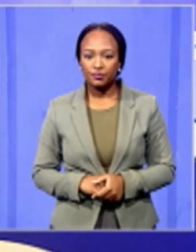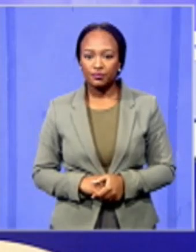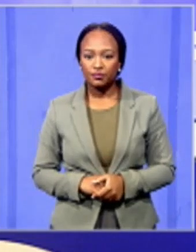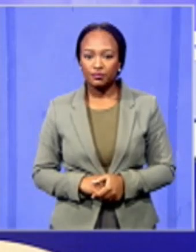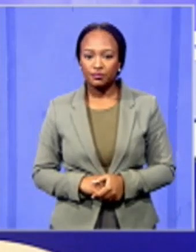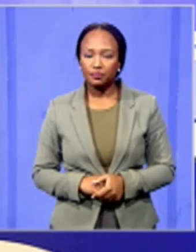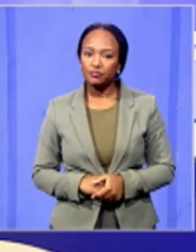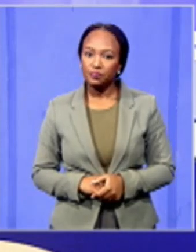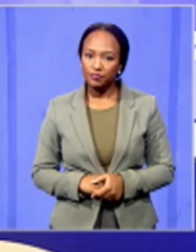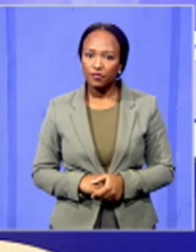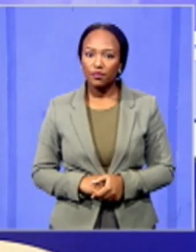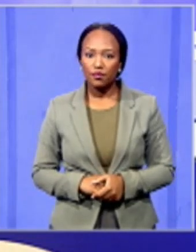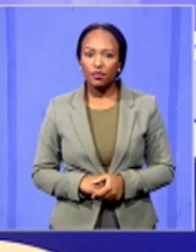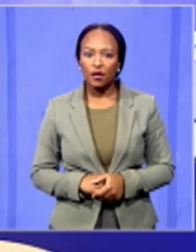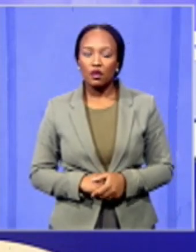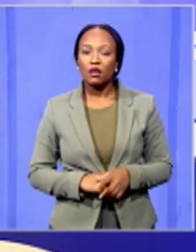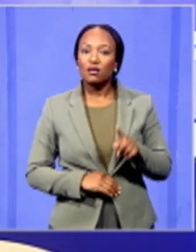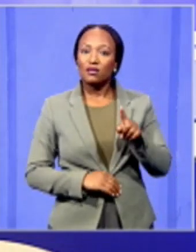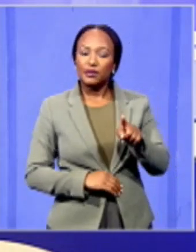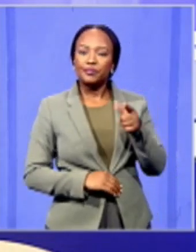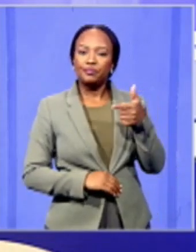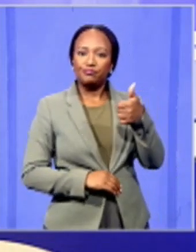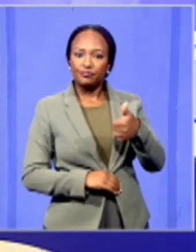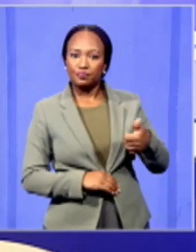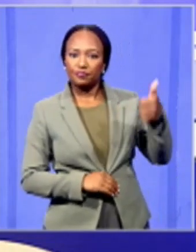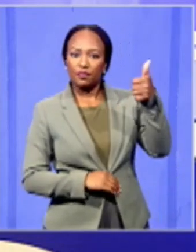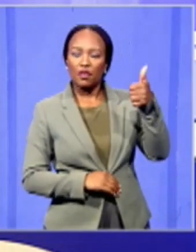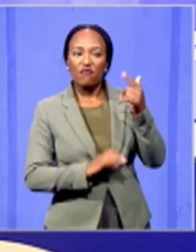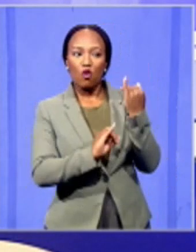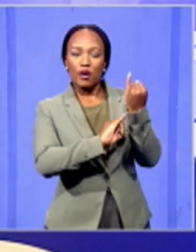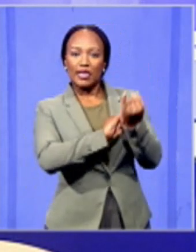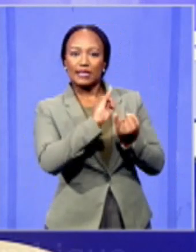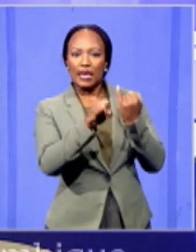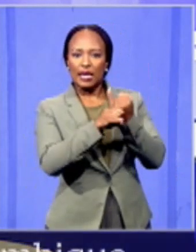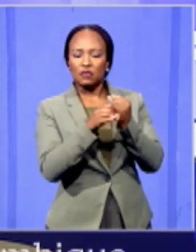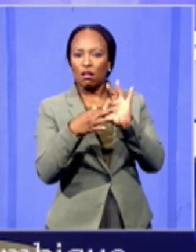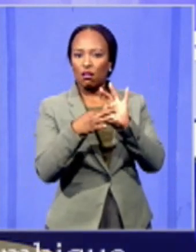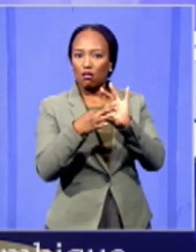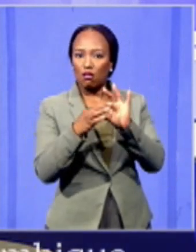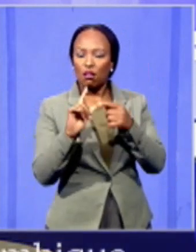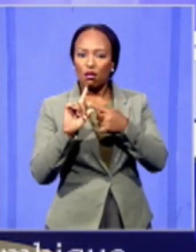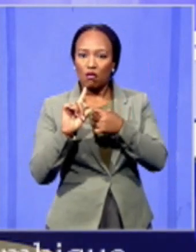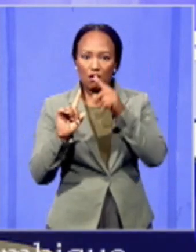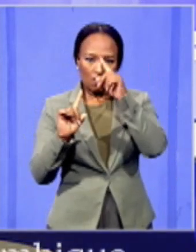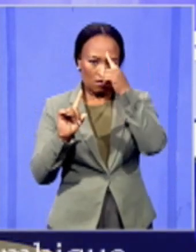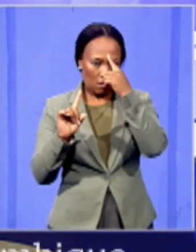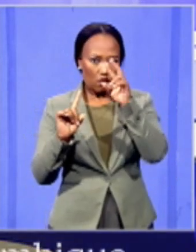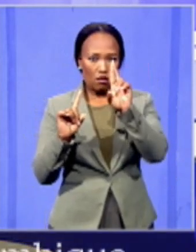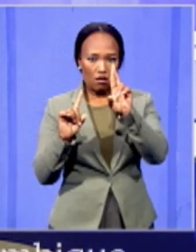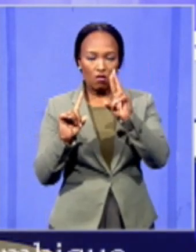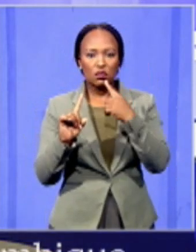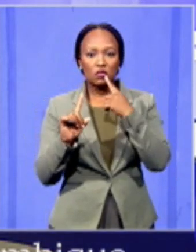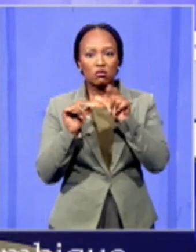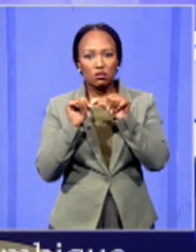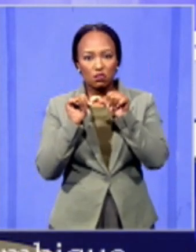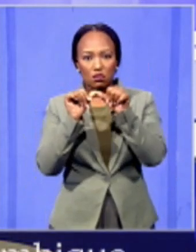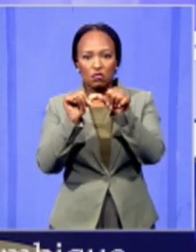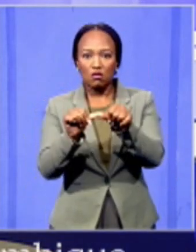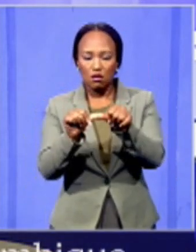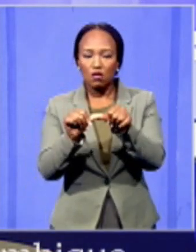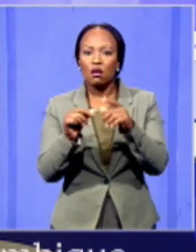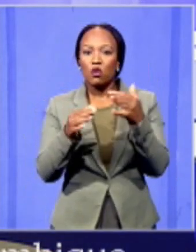Go le bjalo tona ya dikamano tša boditšhabatšhaba Ronald Lamola o re Afrika Borwa e tla tšwela pele go lekola maemo